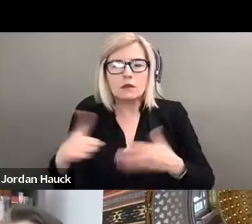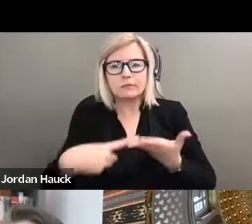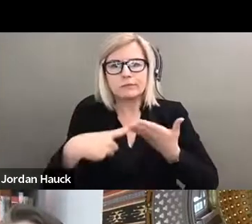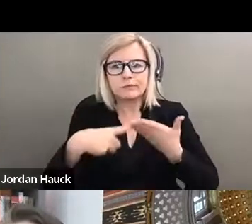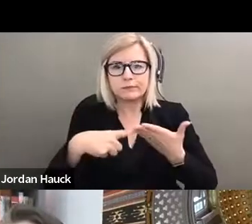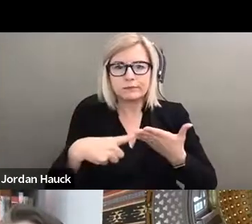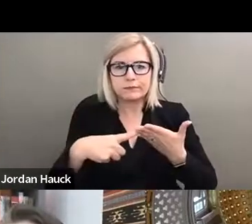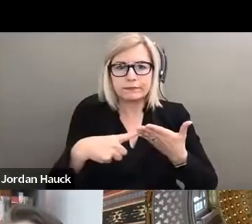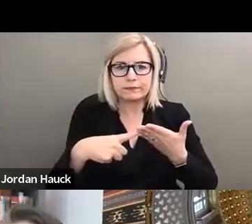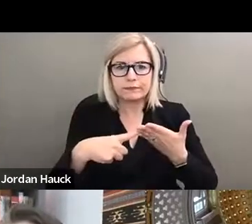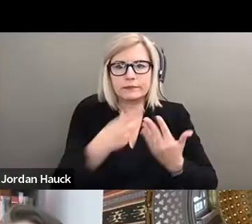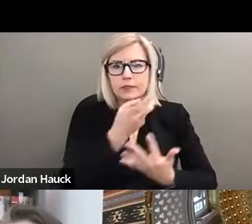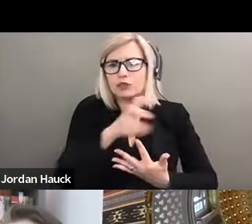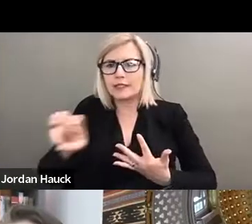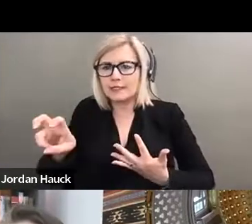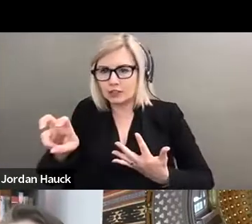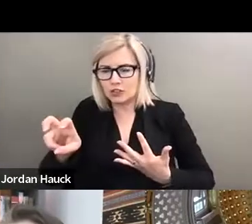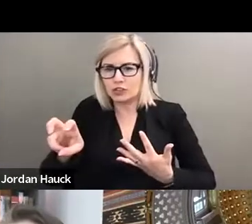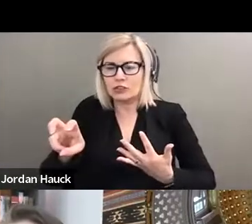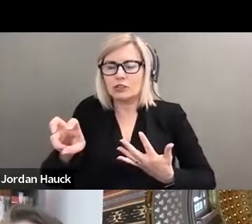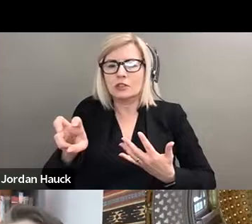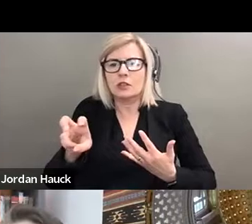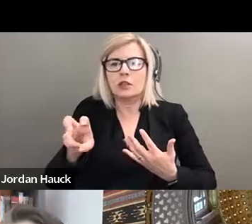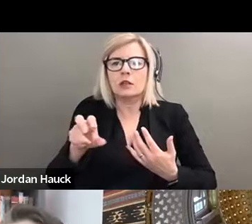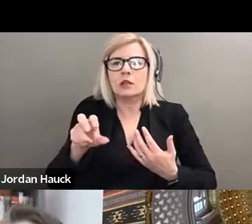the transition when